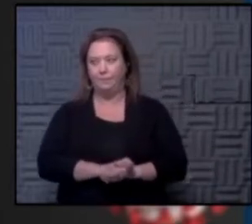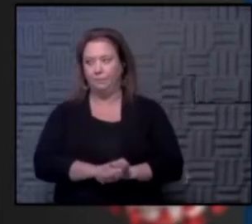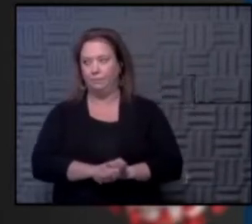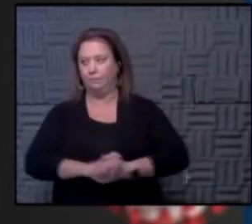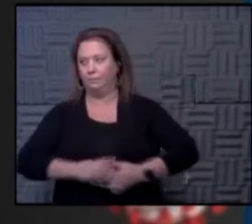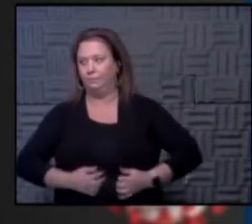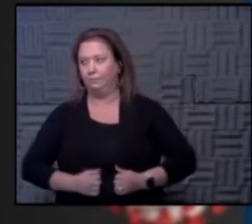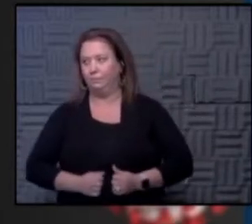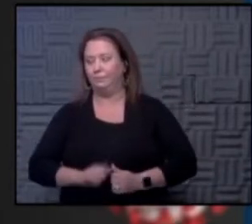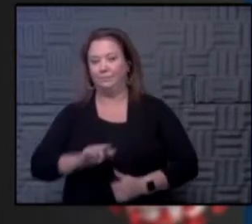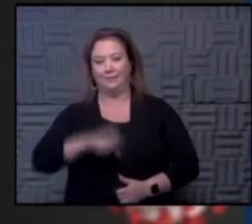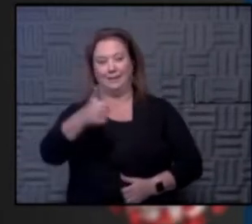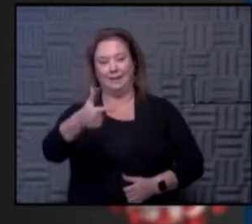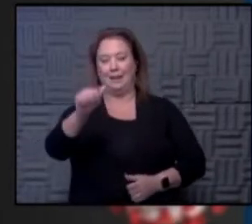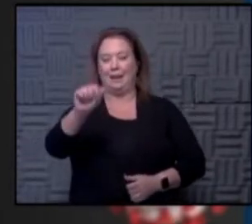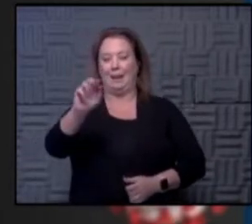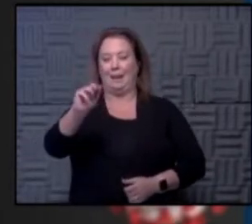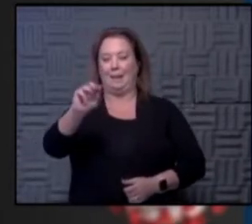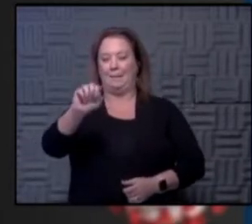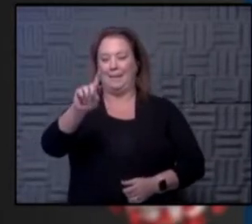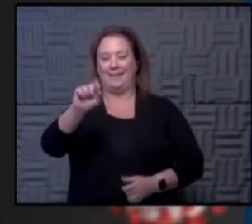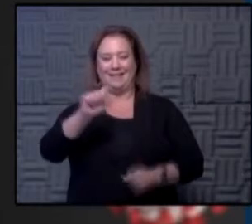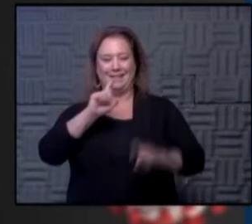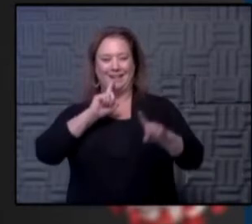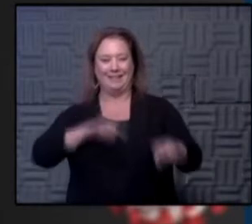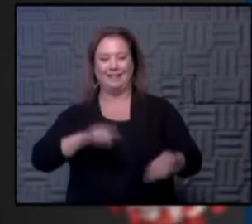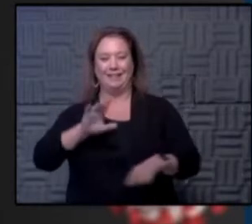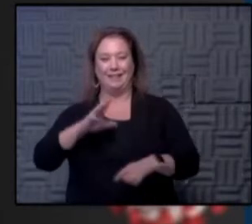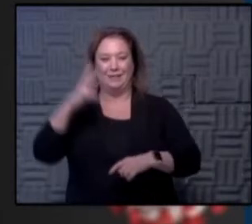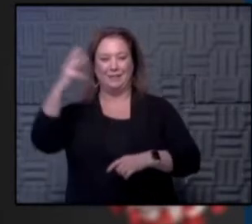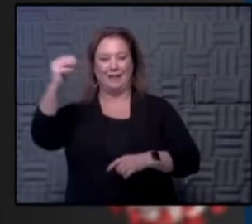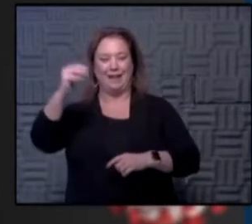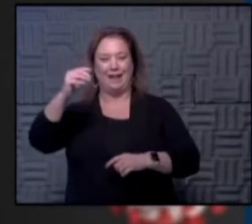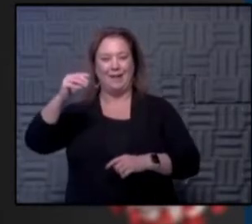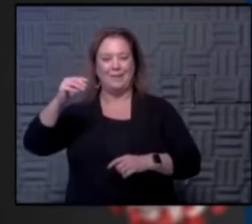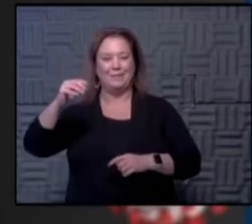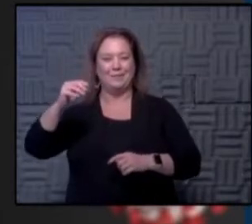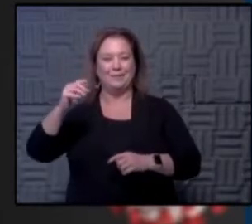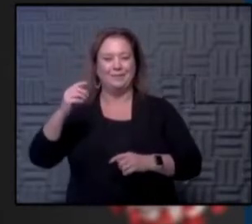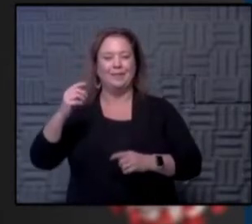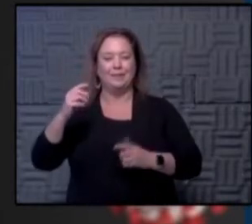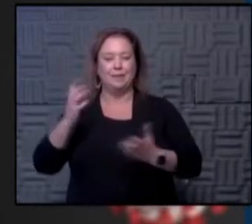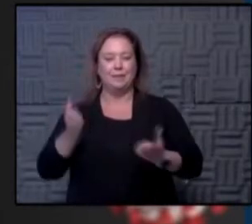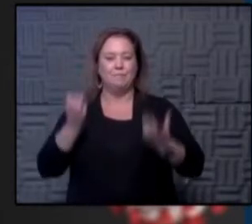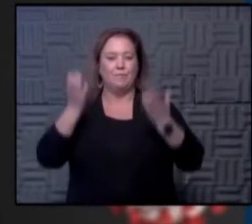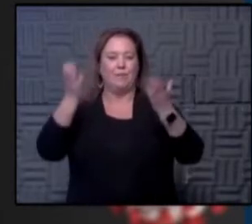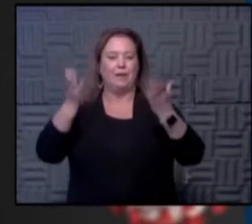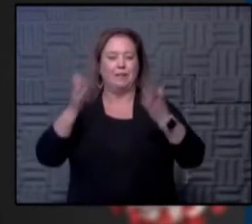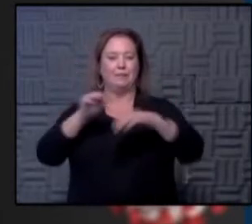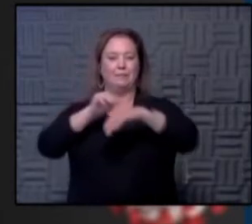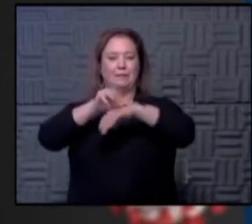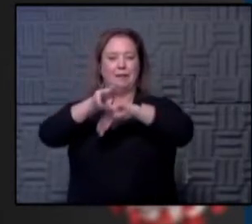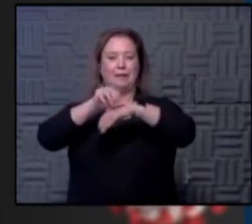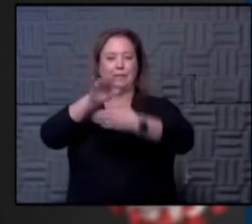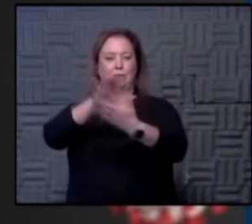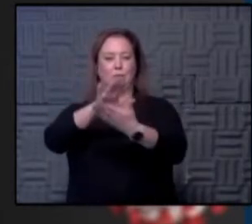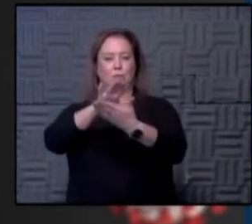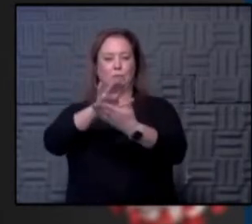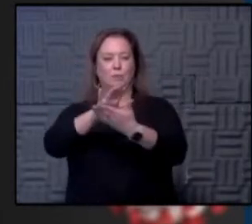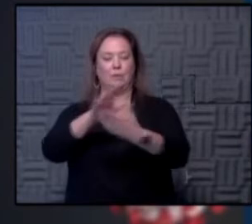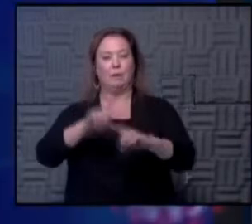So I'll hand this to Amanda here pretty quickly because she's been out and about providing some guidance to our schools.